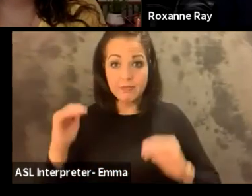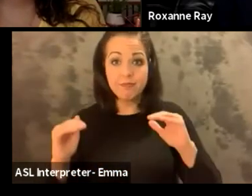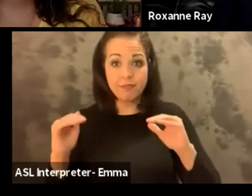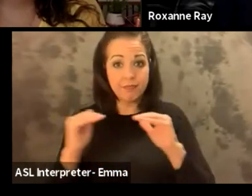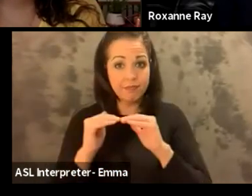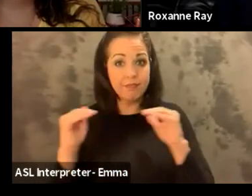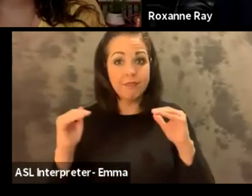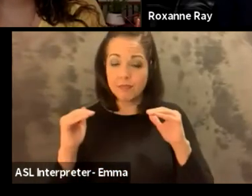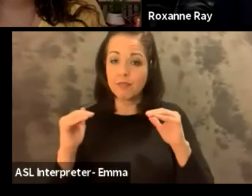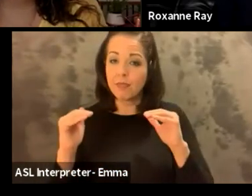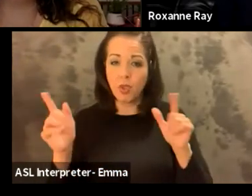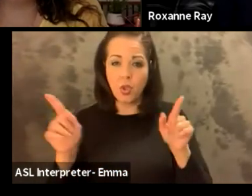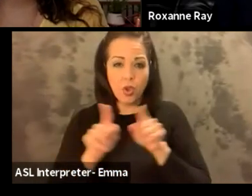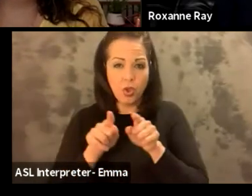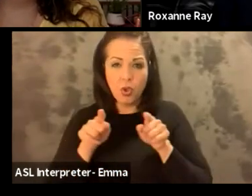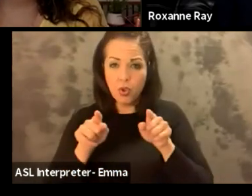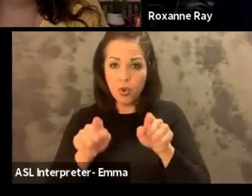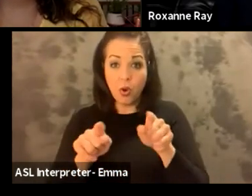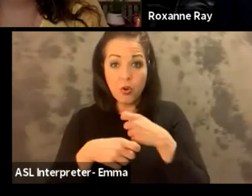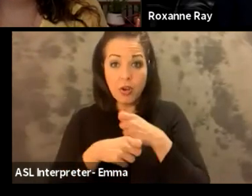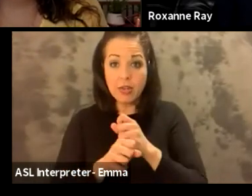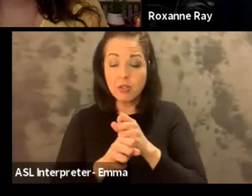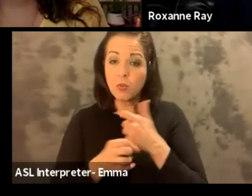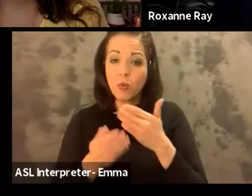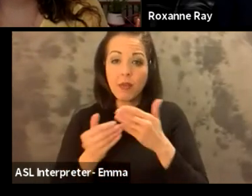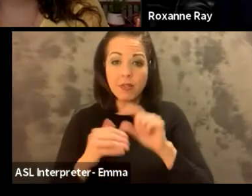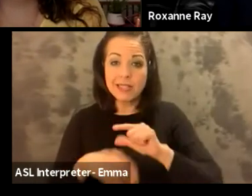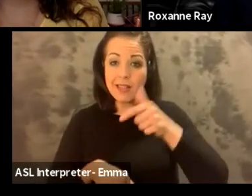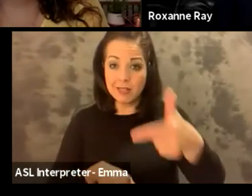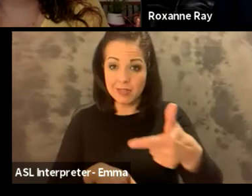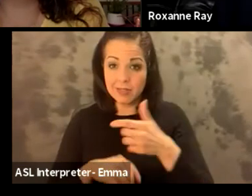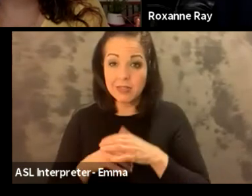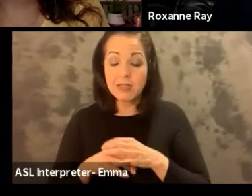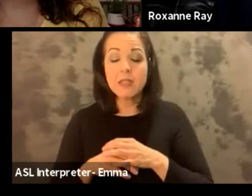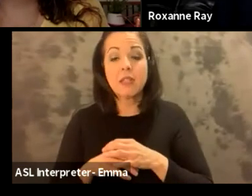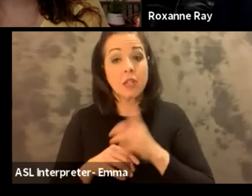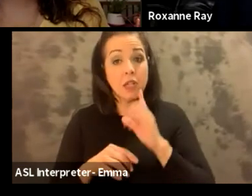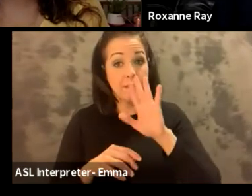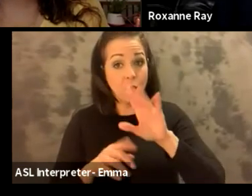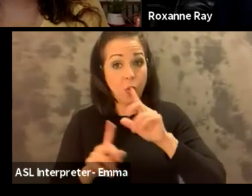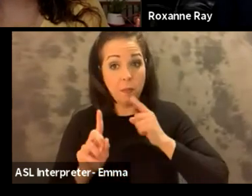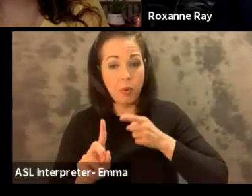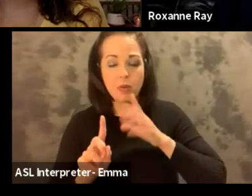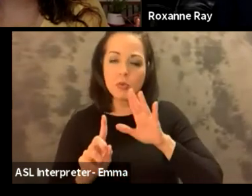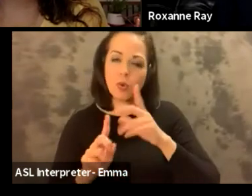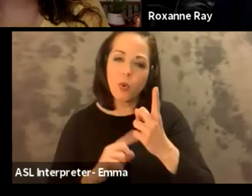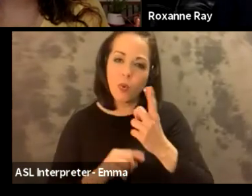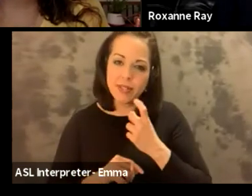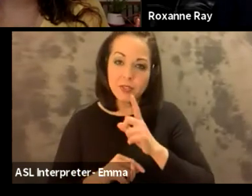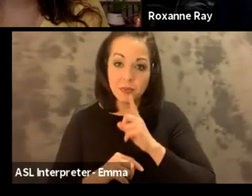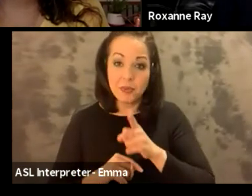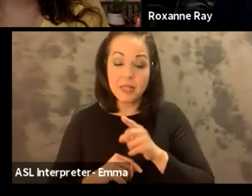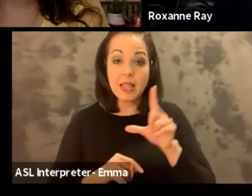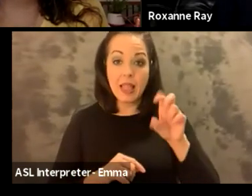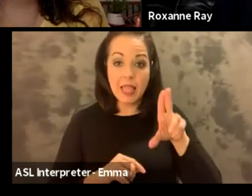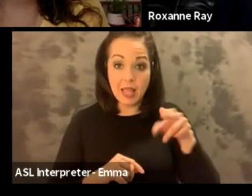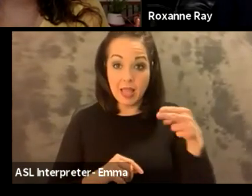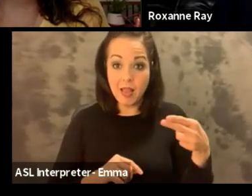co-creation of whatever it is we're gonna do next. And to your point or to your question, Leah,